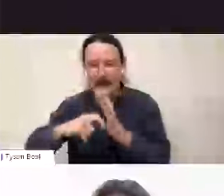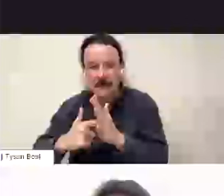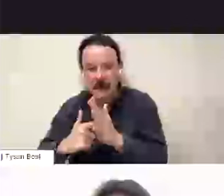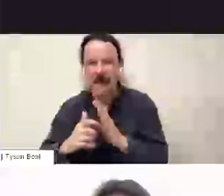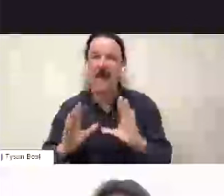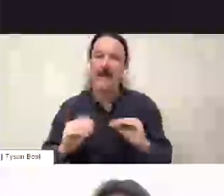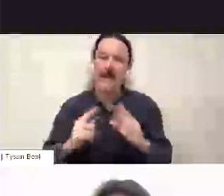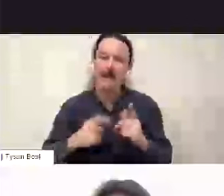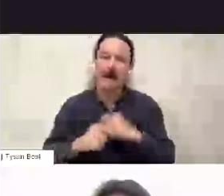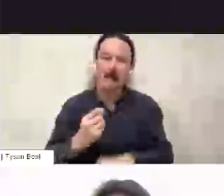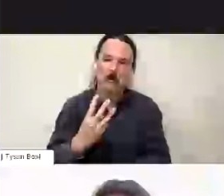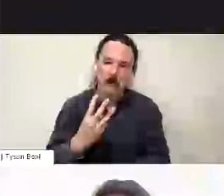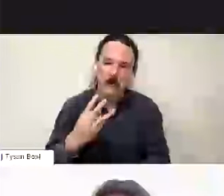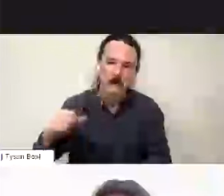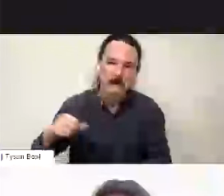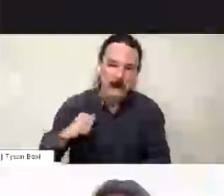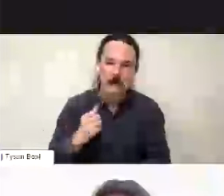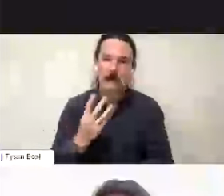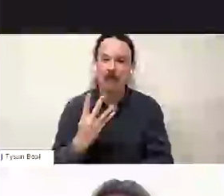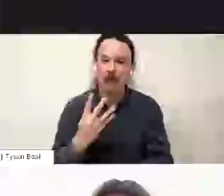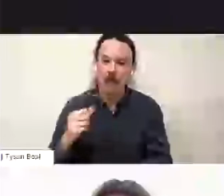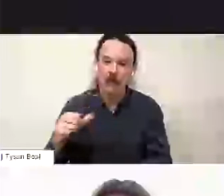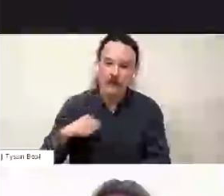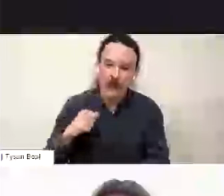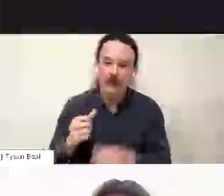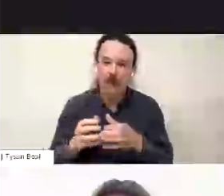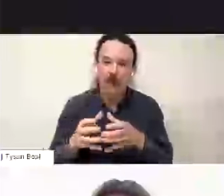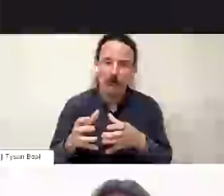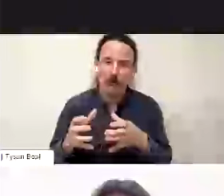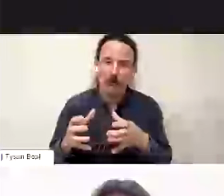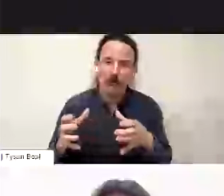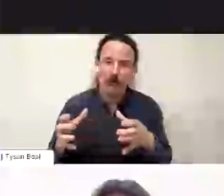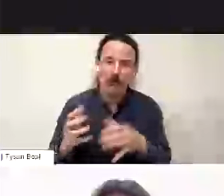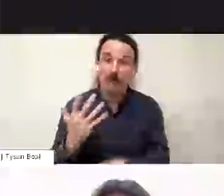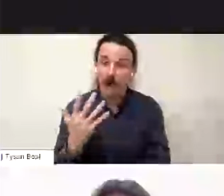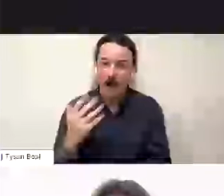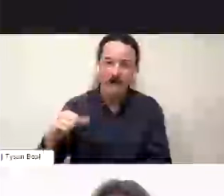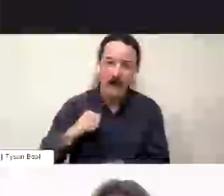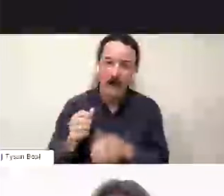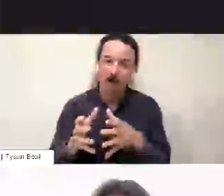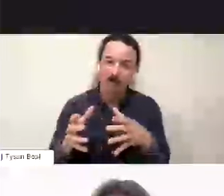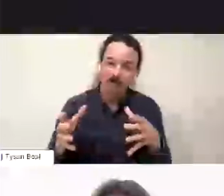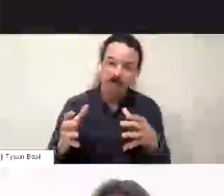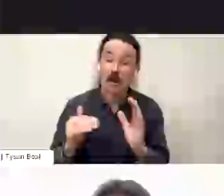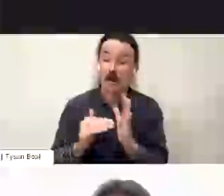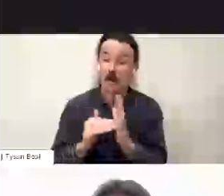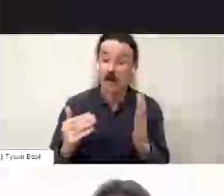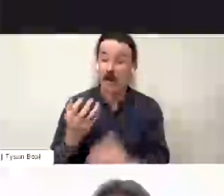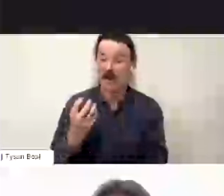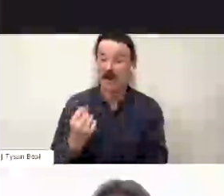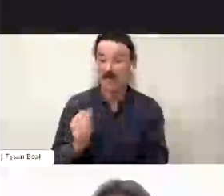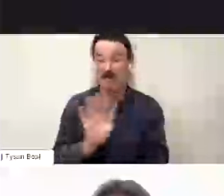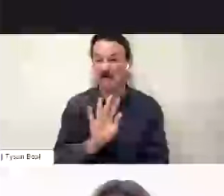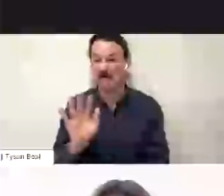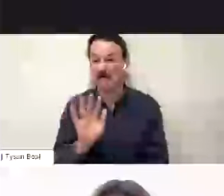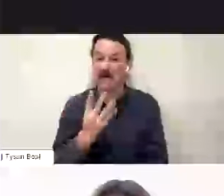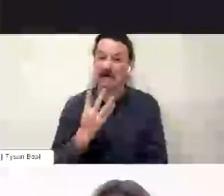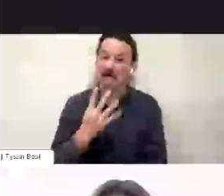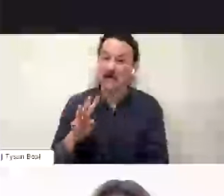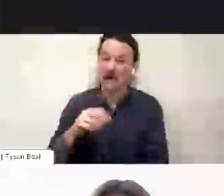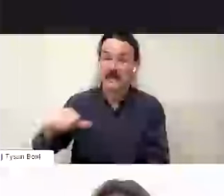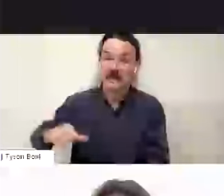4 staff, and then 5 staff. We now have about 40 staff